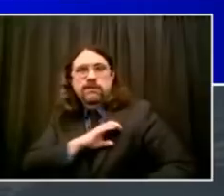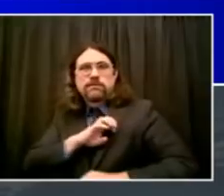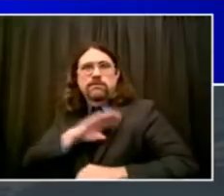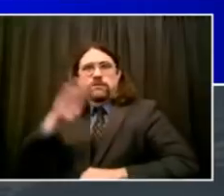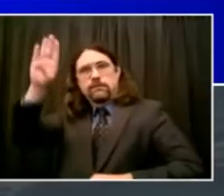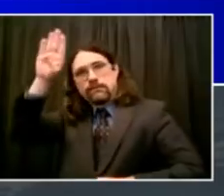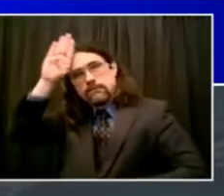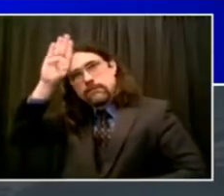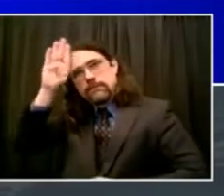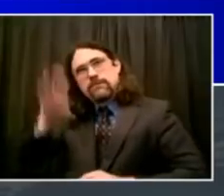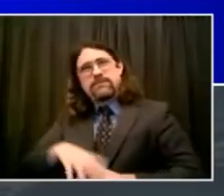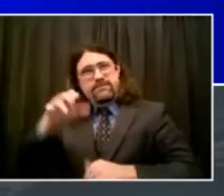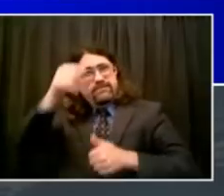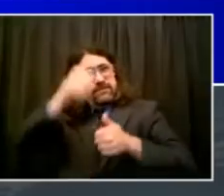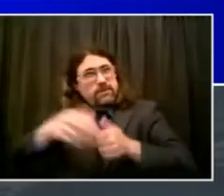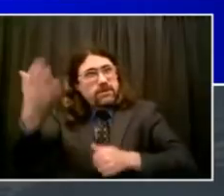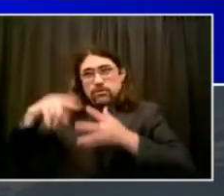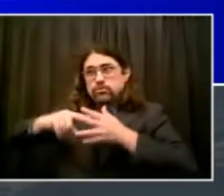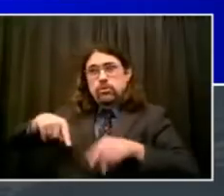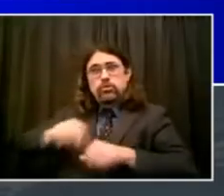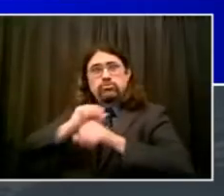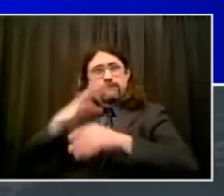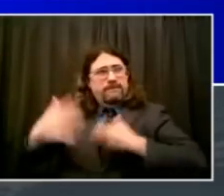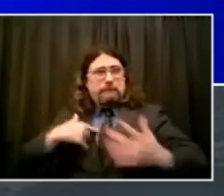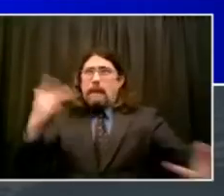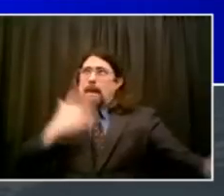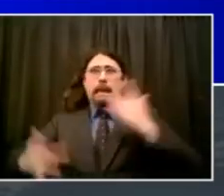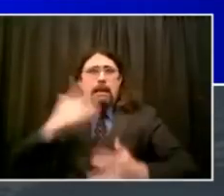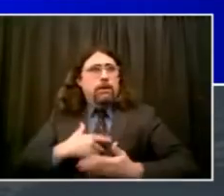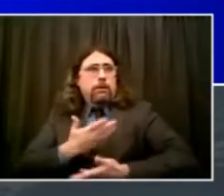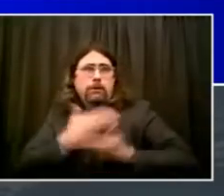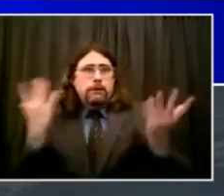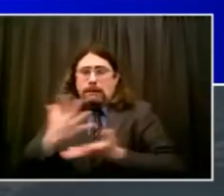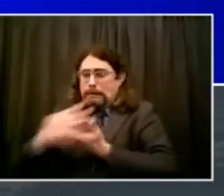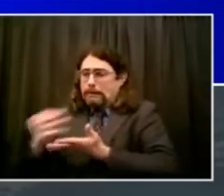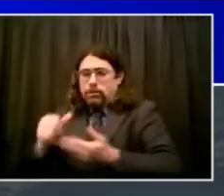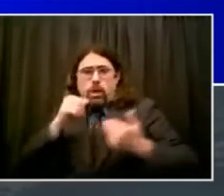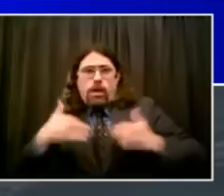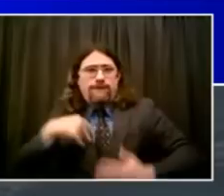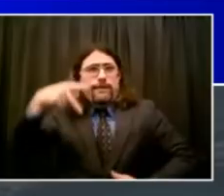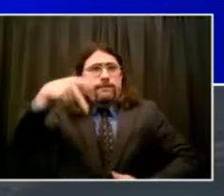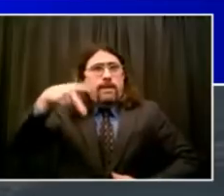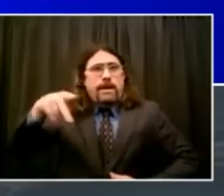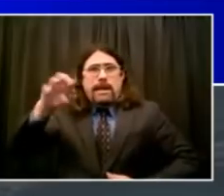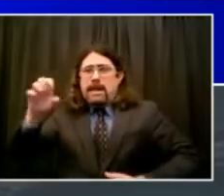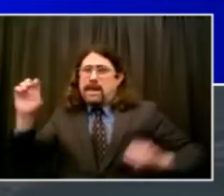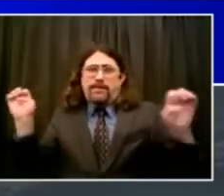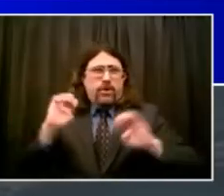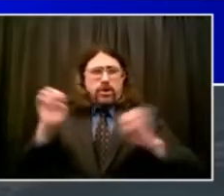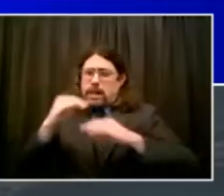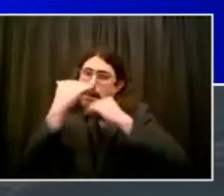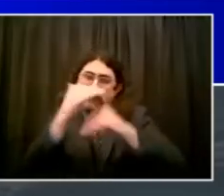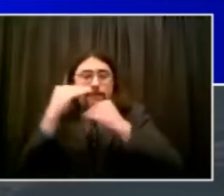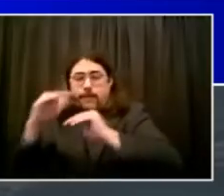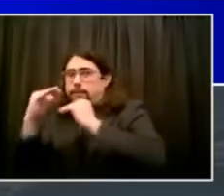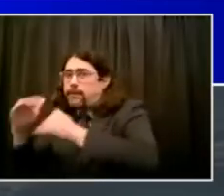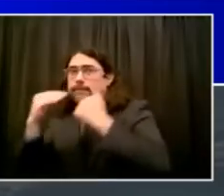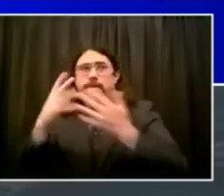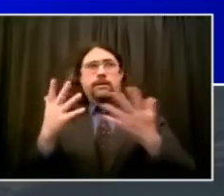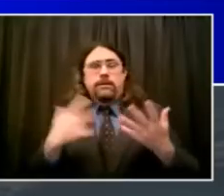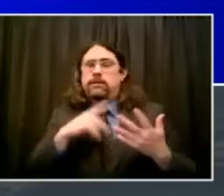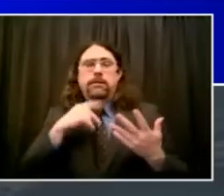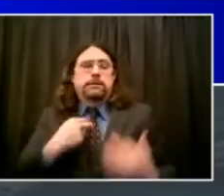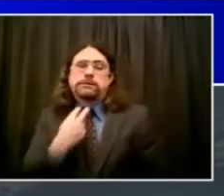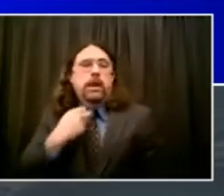But I want to thank all the people in all of the agencies, in the hospitals, all the great people at